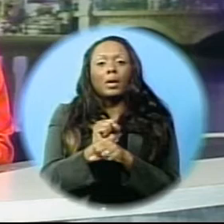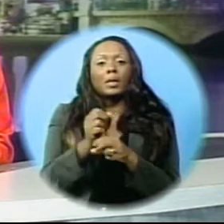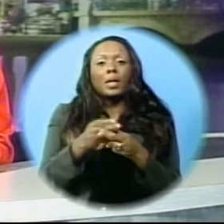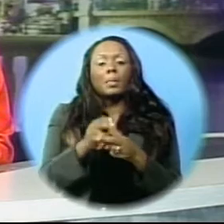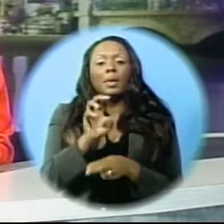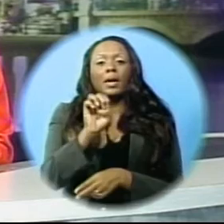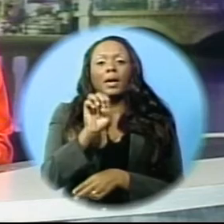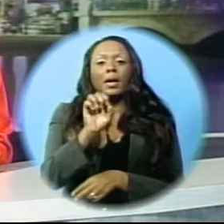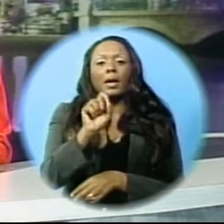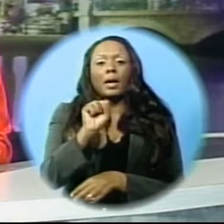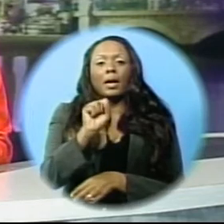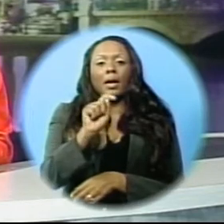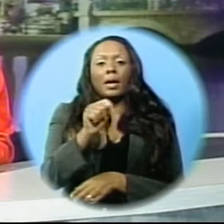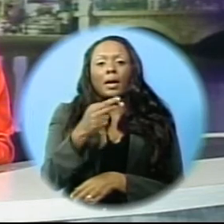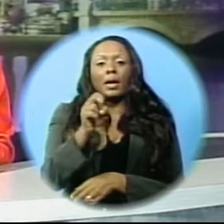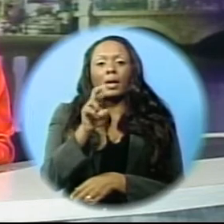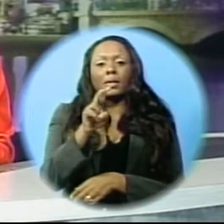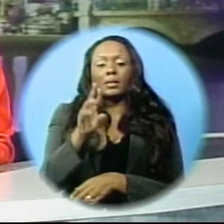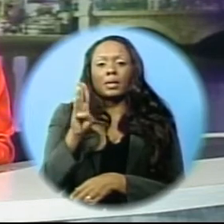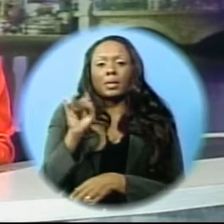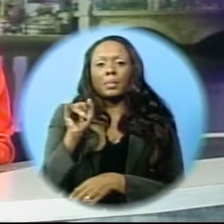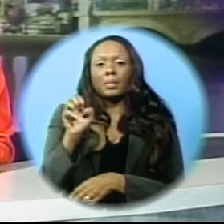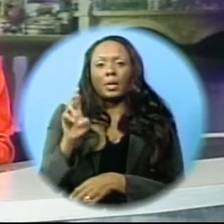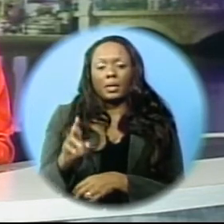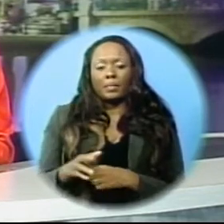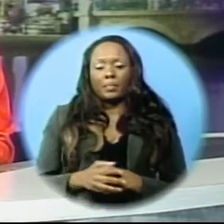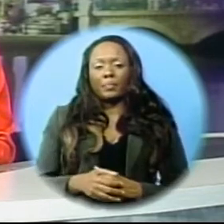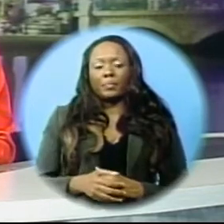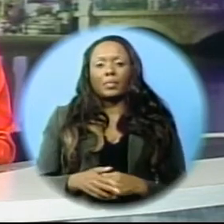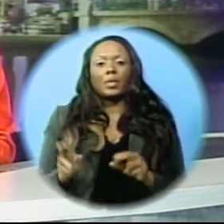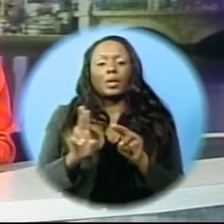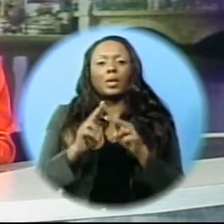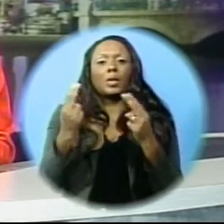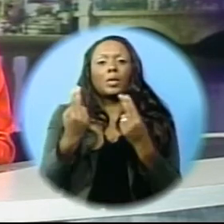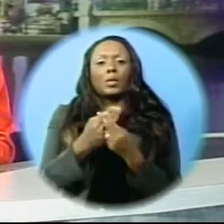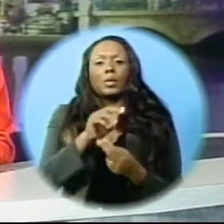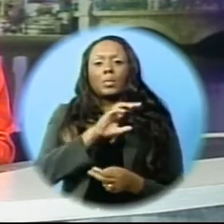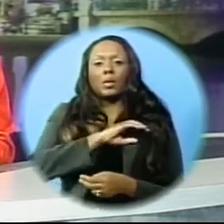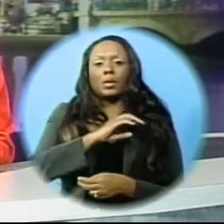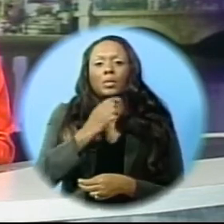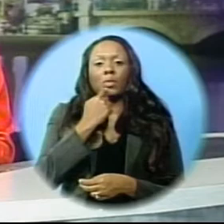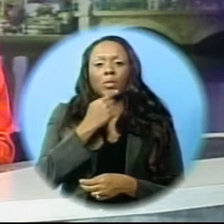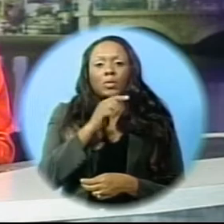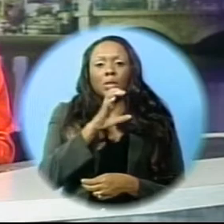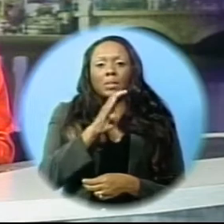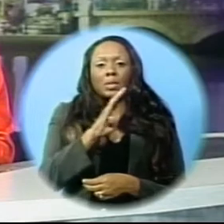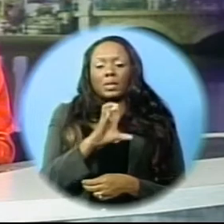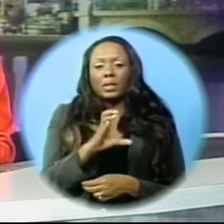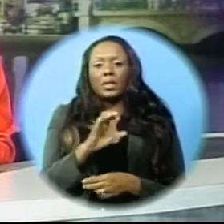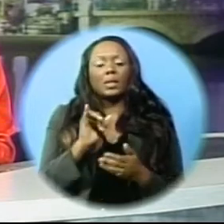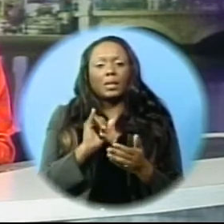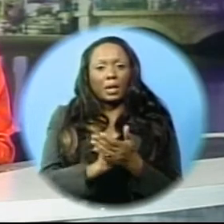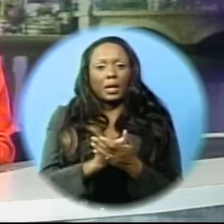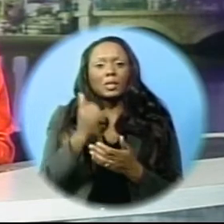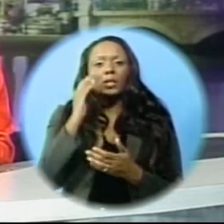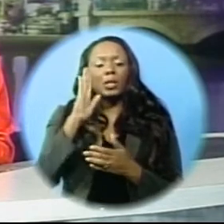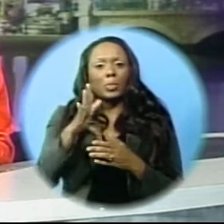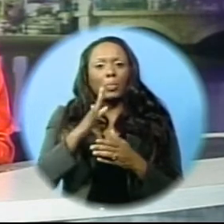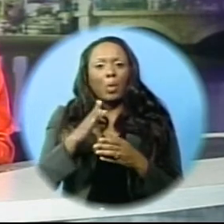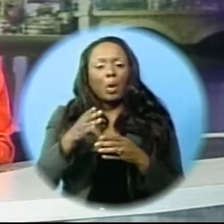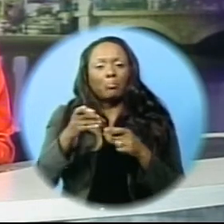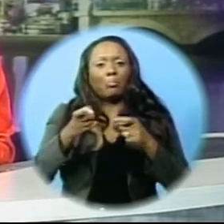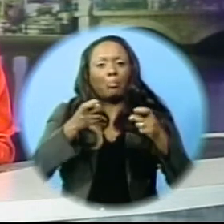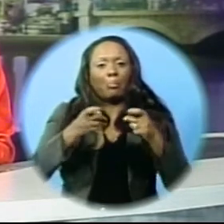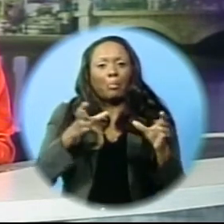meeting, Senior Assistant General Secretary Orlando Gabby Scott told CBC News it's not unusual for the minister to meet with